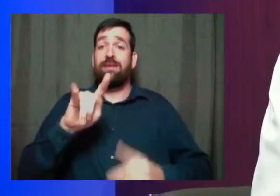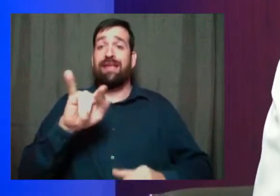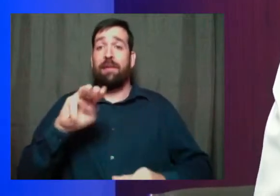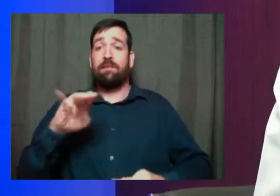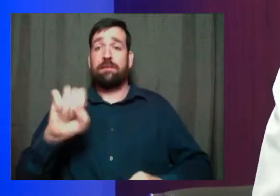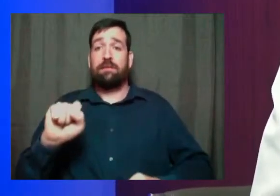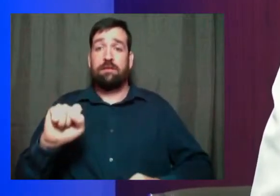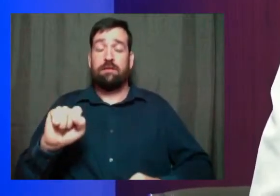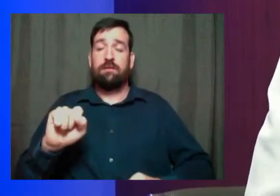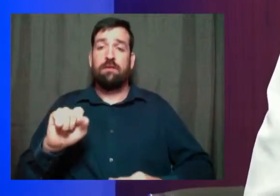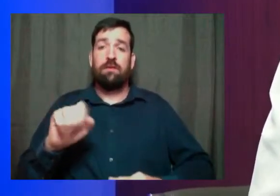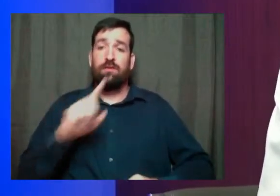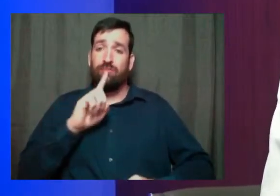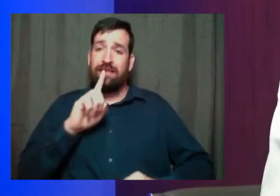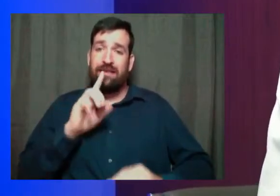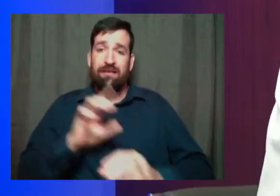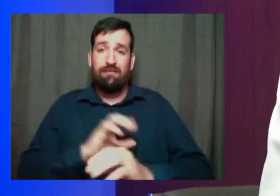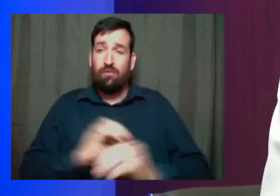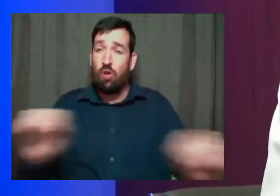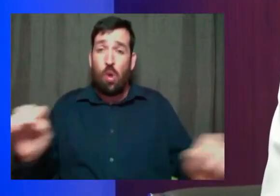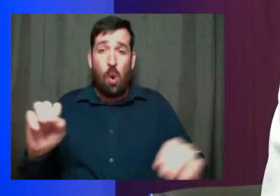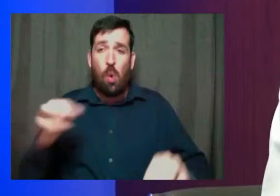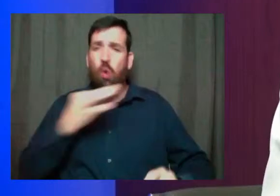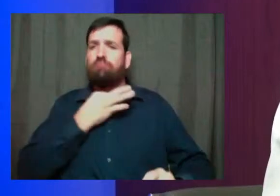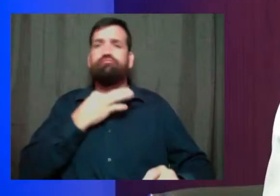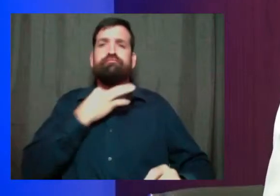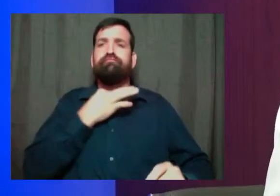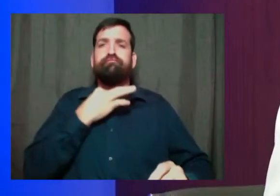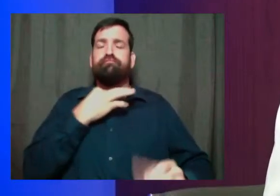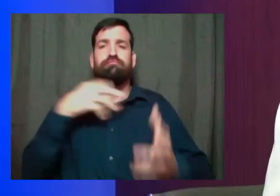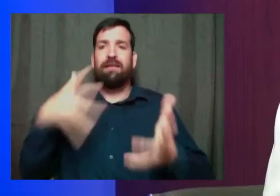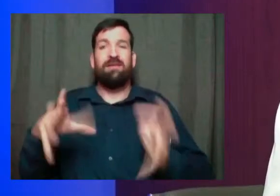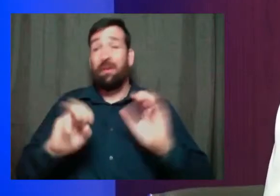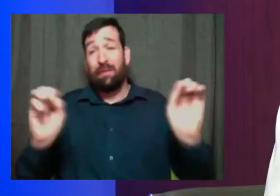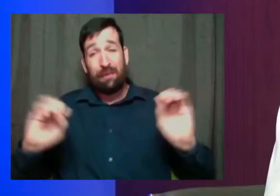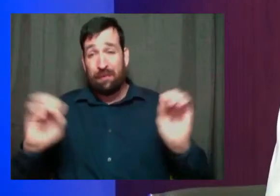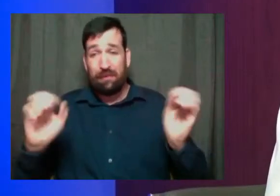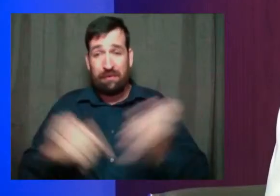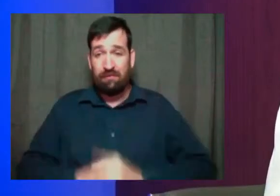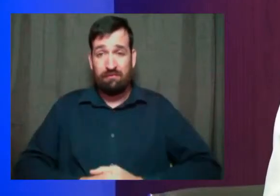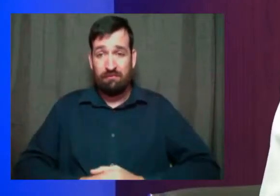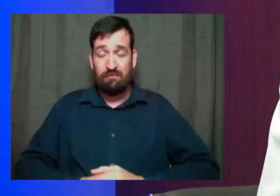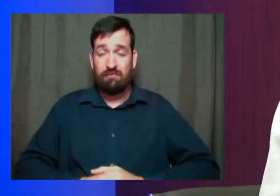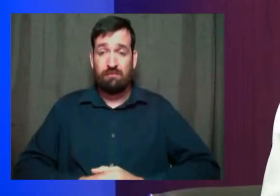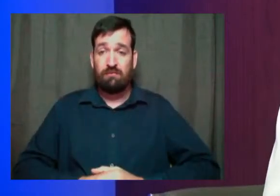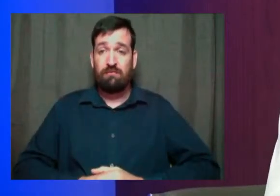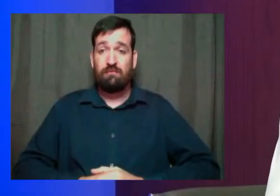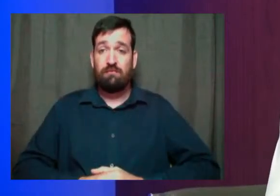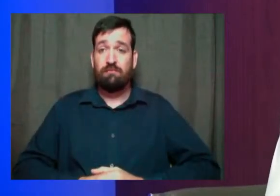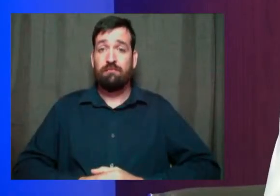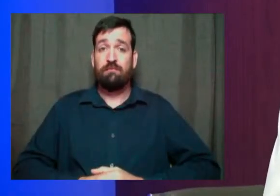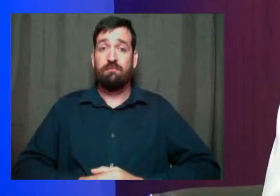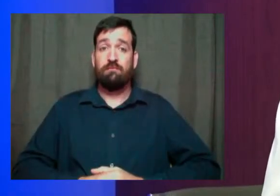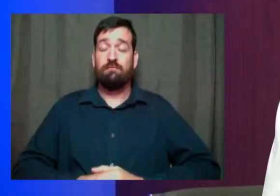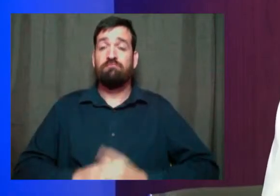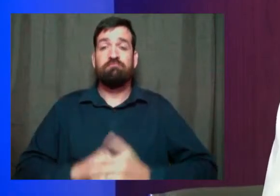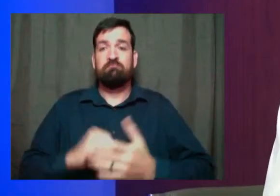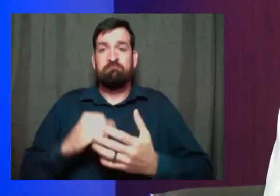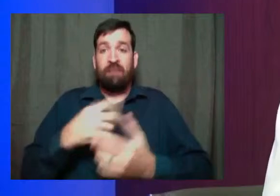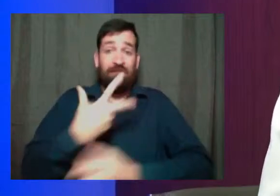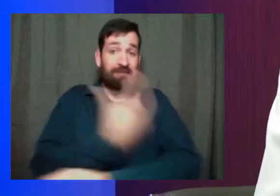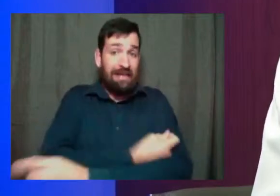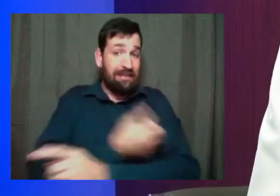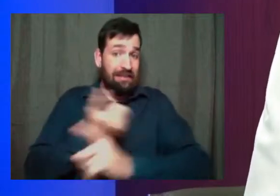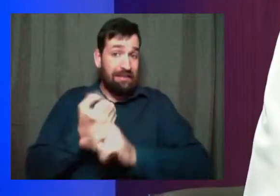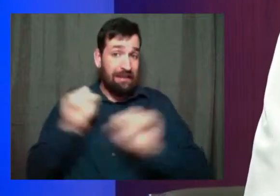there's really no question left here. There is no question that it is that whether about vaccines are safer than getting